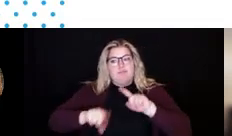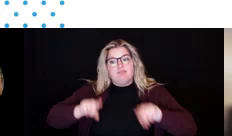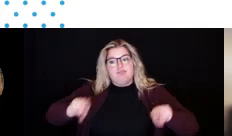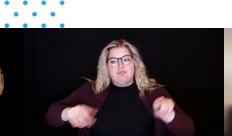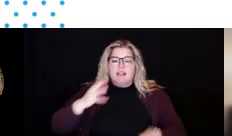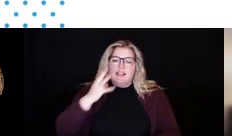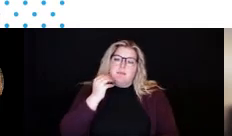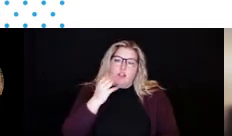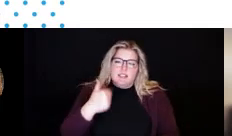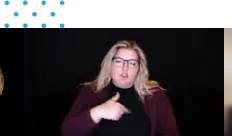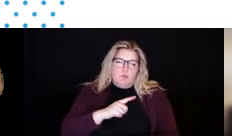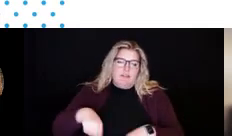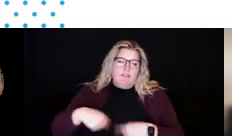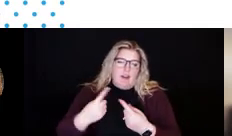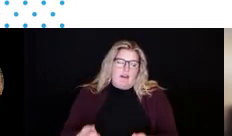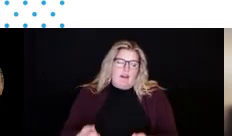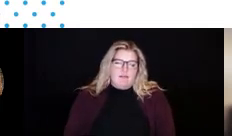experiences we've had.